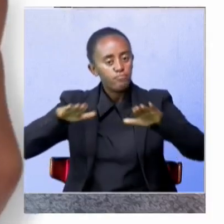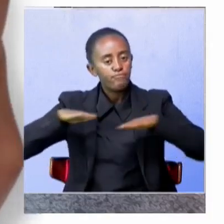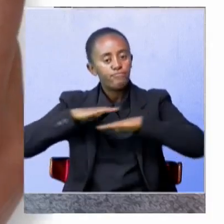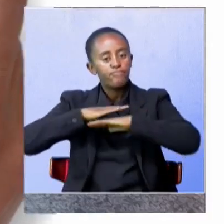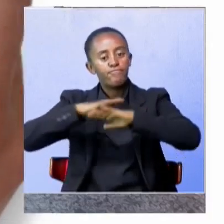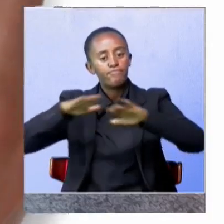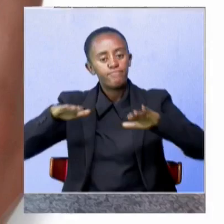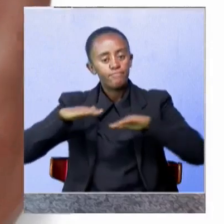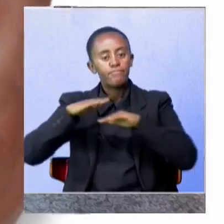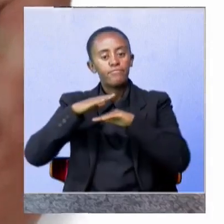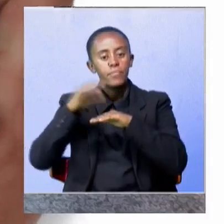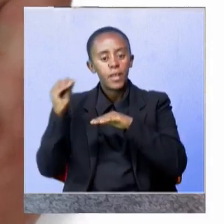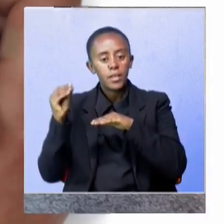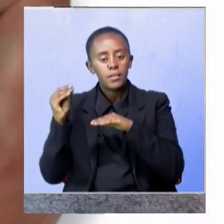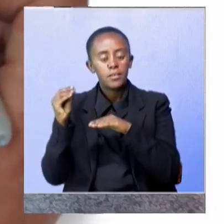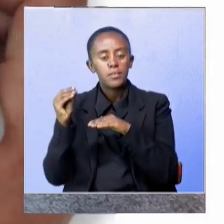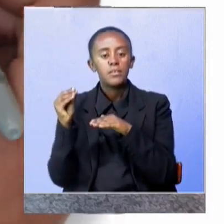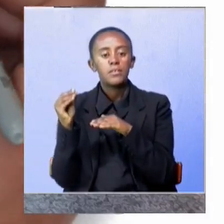and